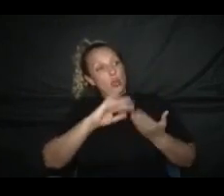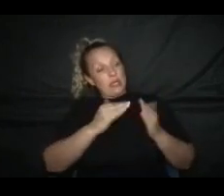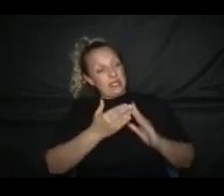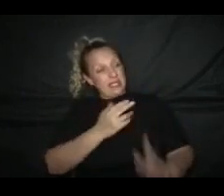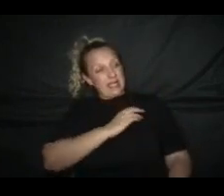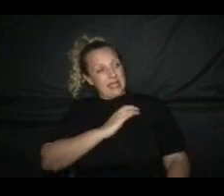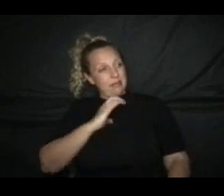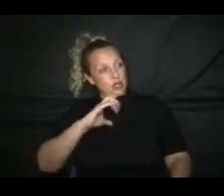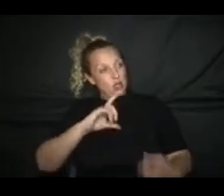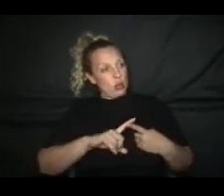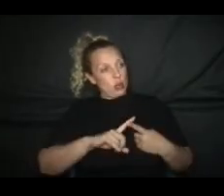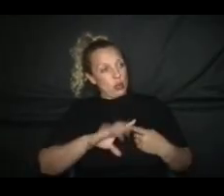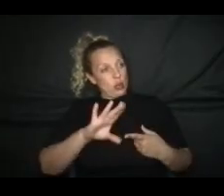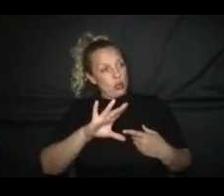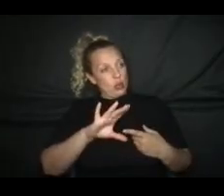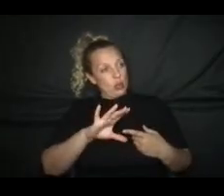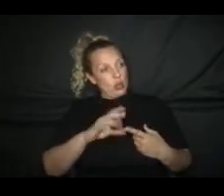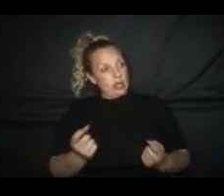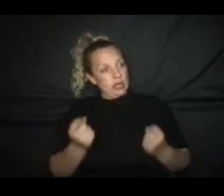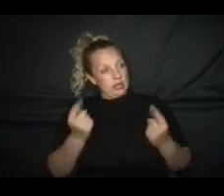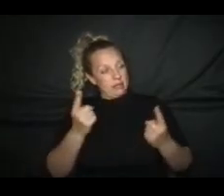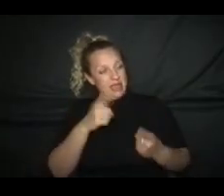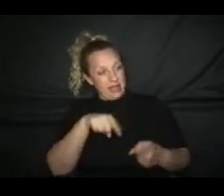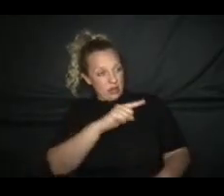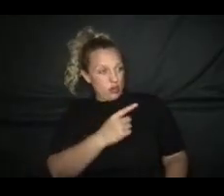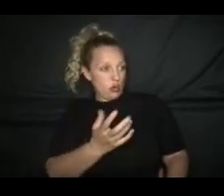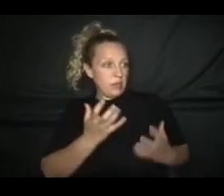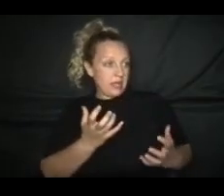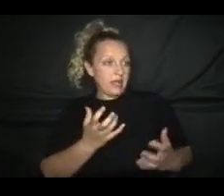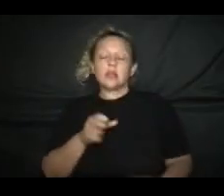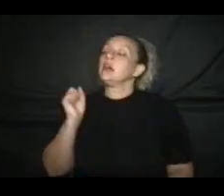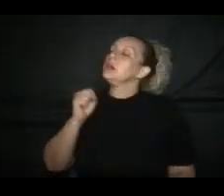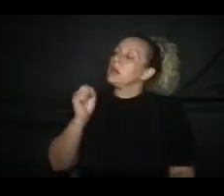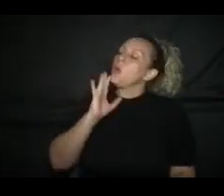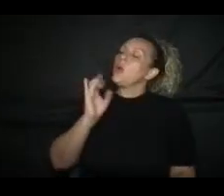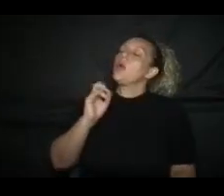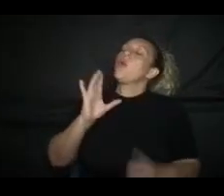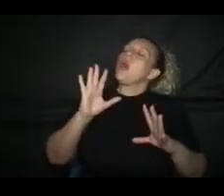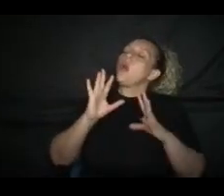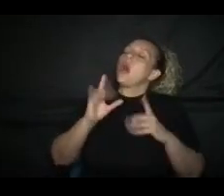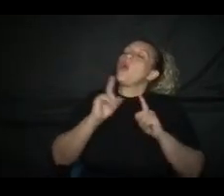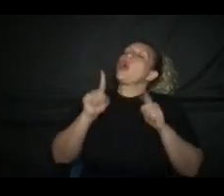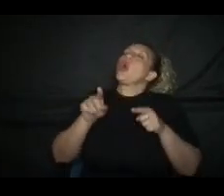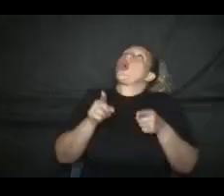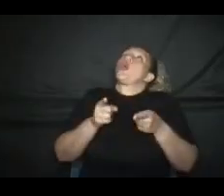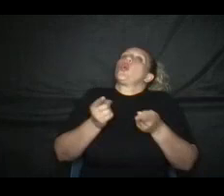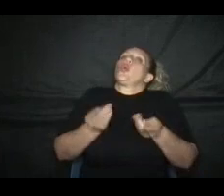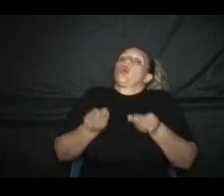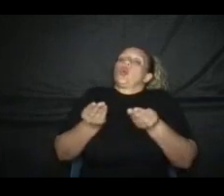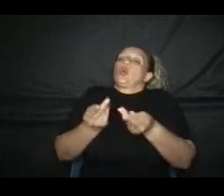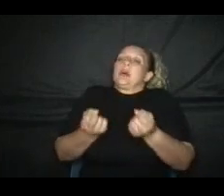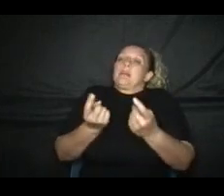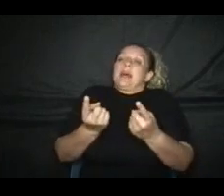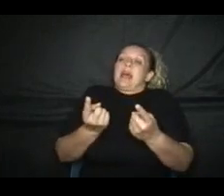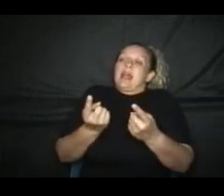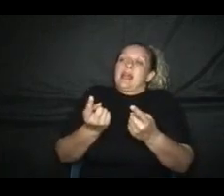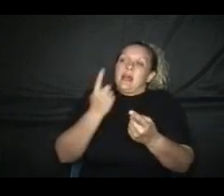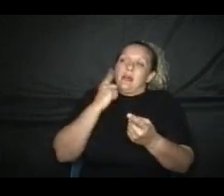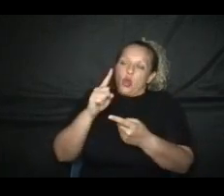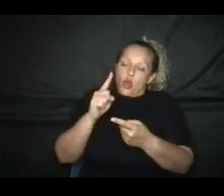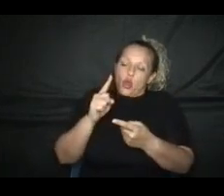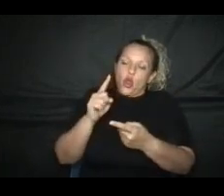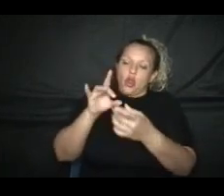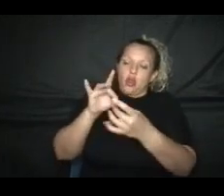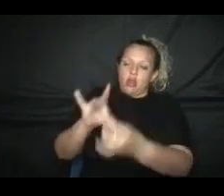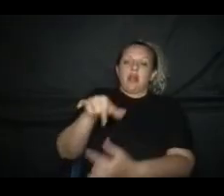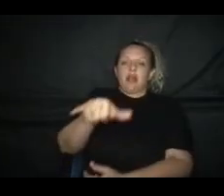to expend as they please? Yes, it would. Well, I mean, it would go towards spending it per the mobility plan.